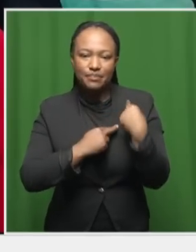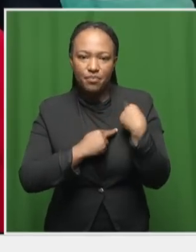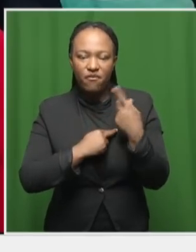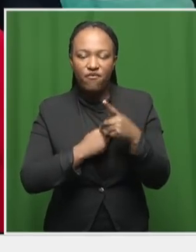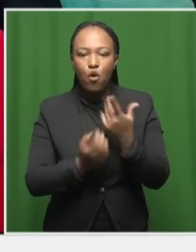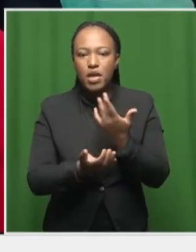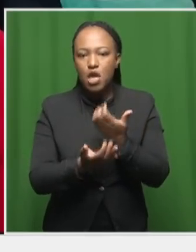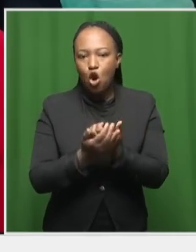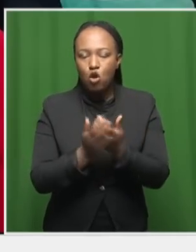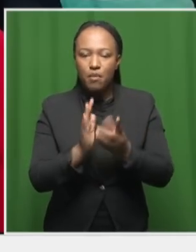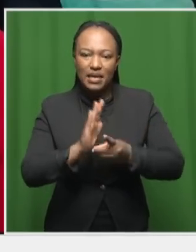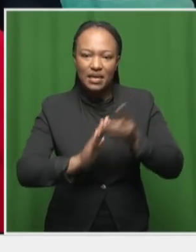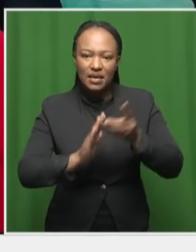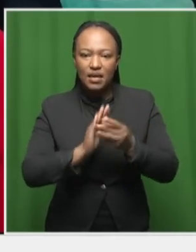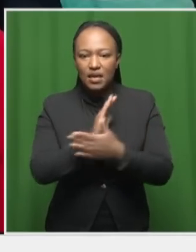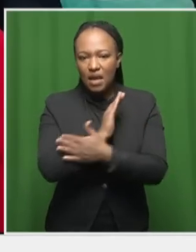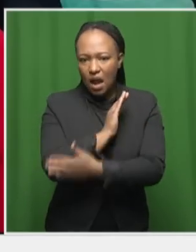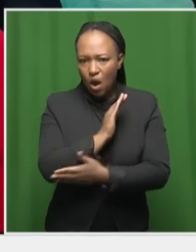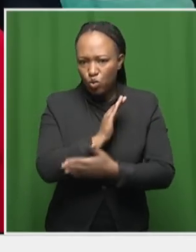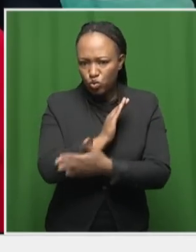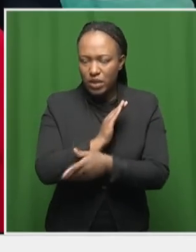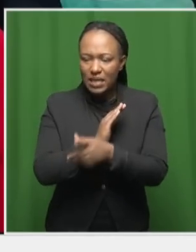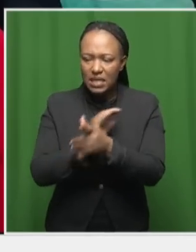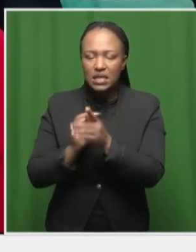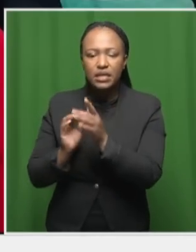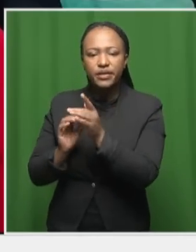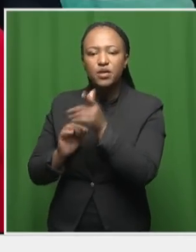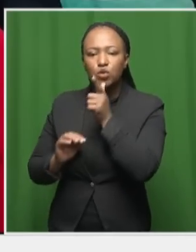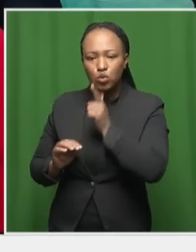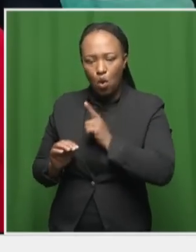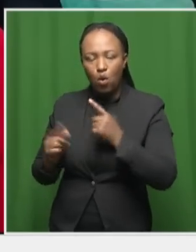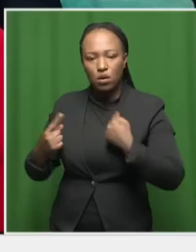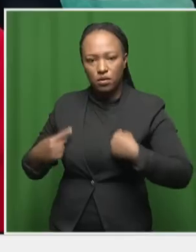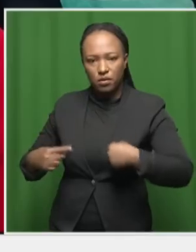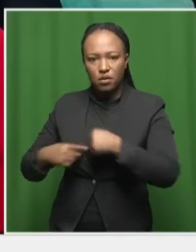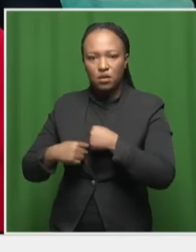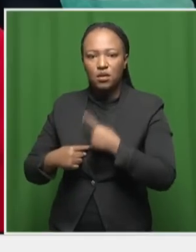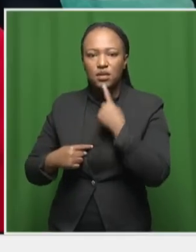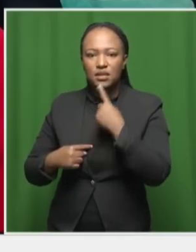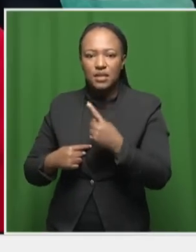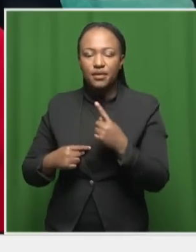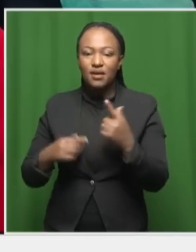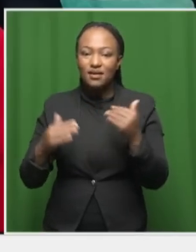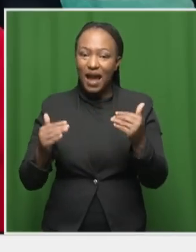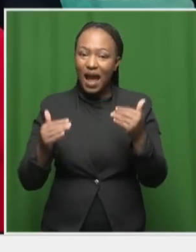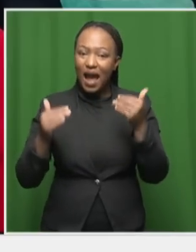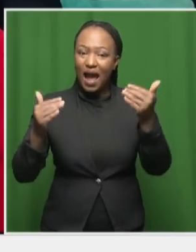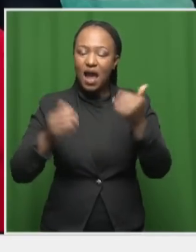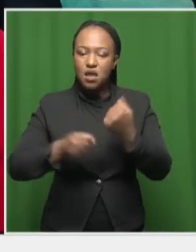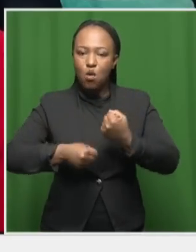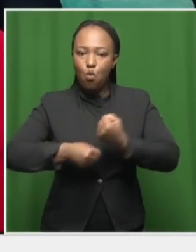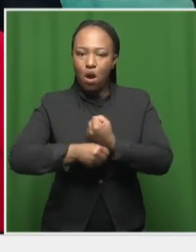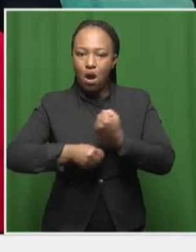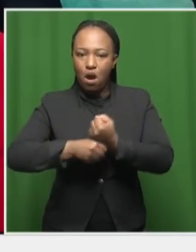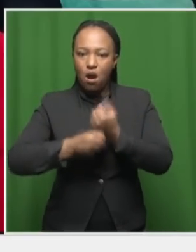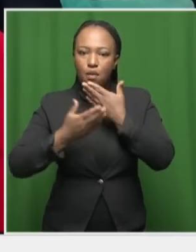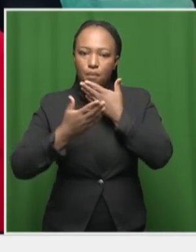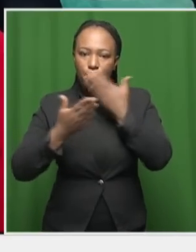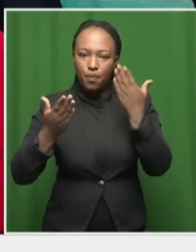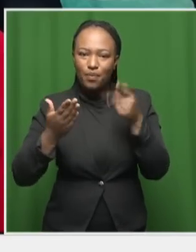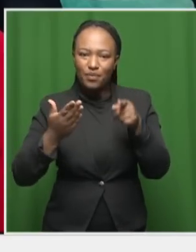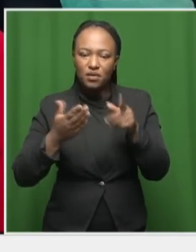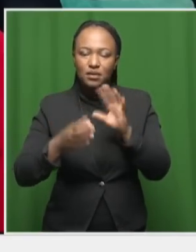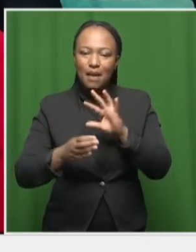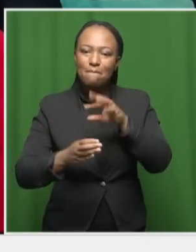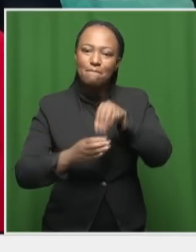economic development in the country as well. And he told us here on Morning Live that the high numbers of unemployment are also in